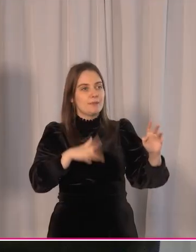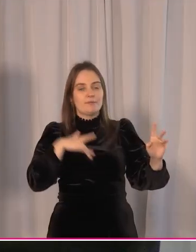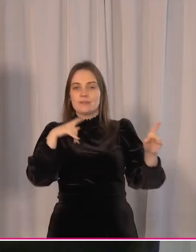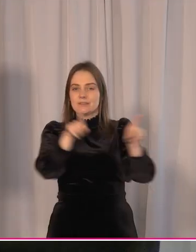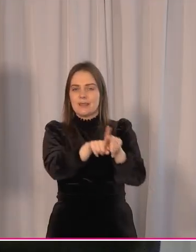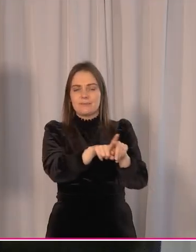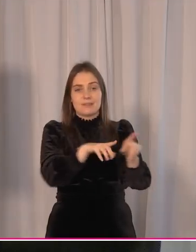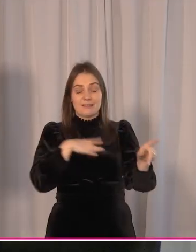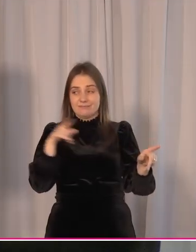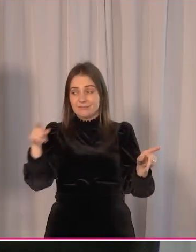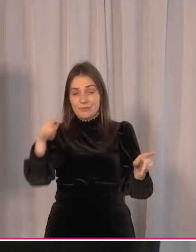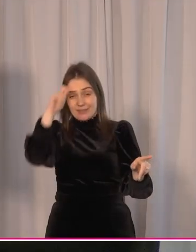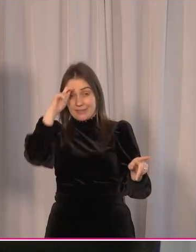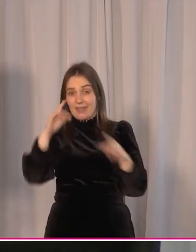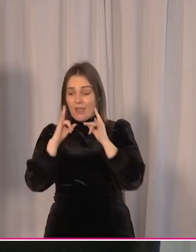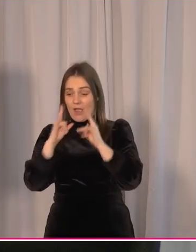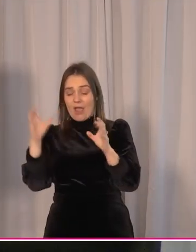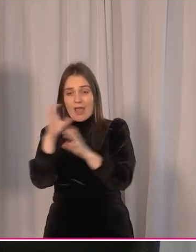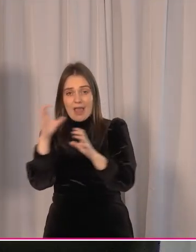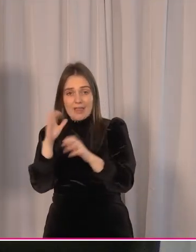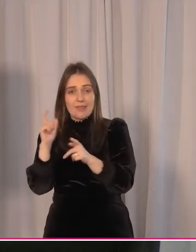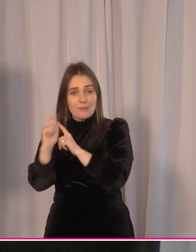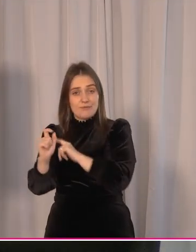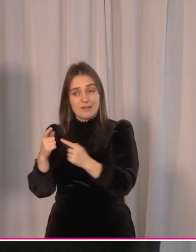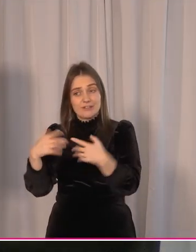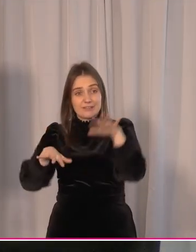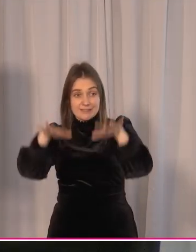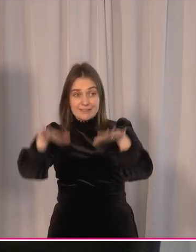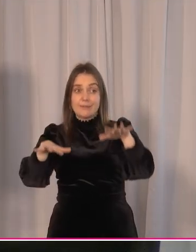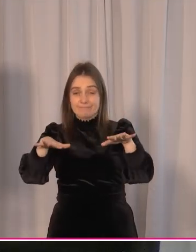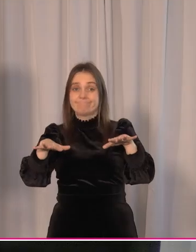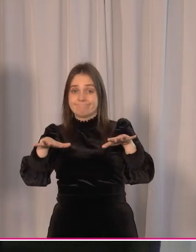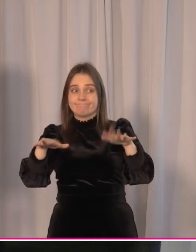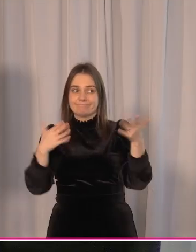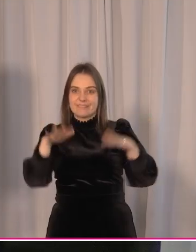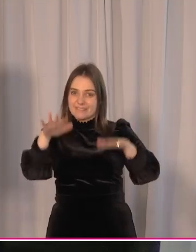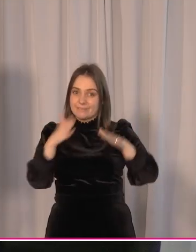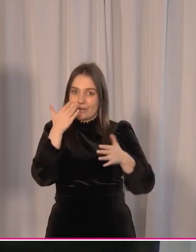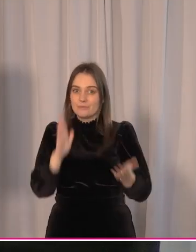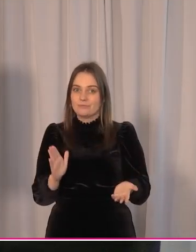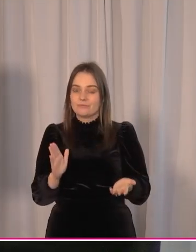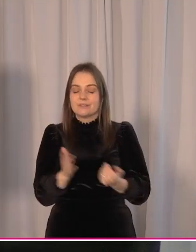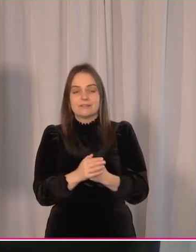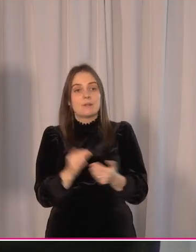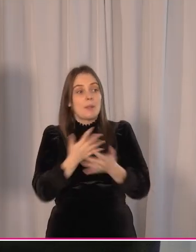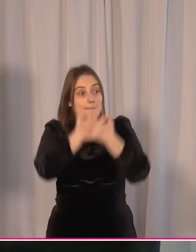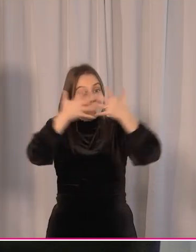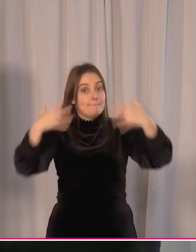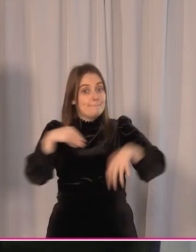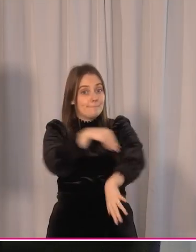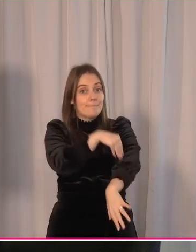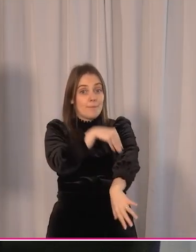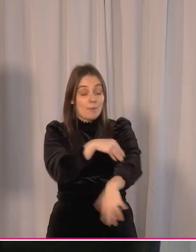naive to think that our healthcare professionals don't carry similar attitudes. And so there is a big picture item here to